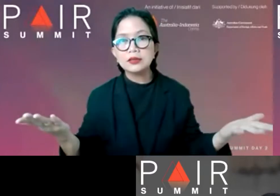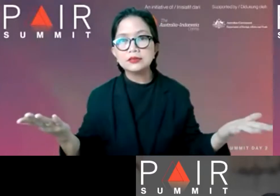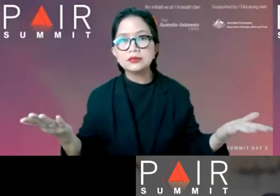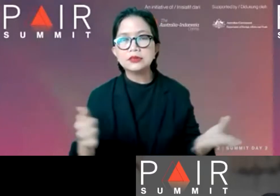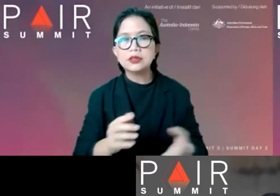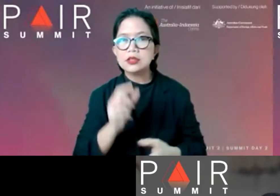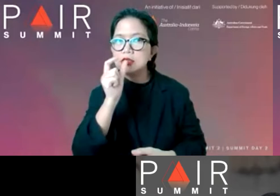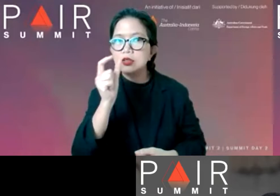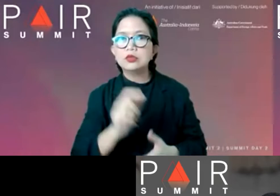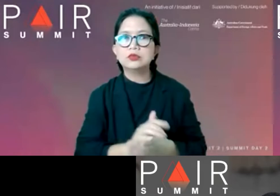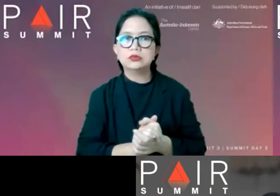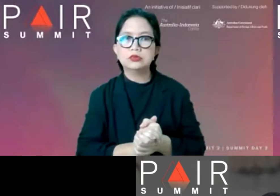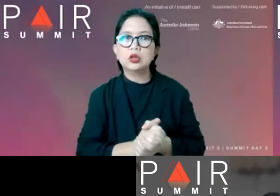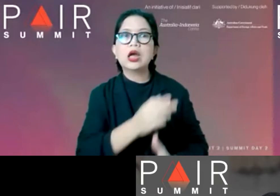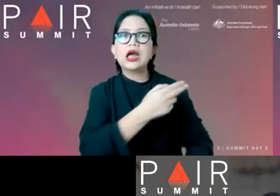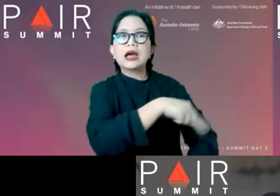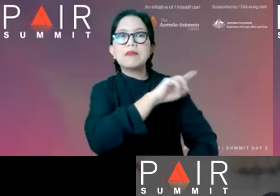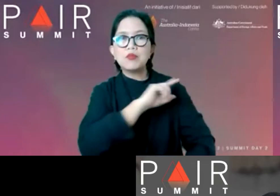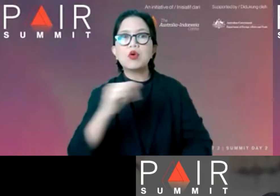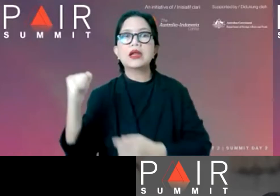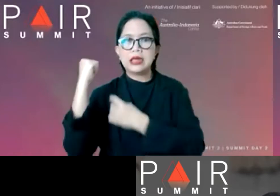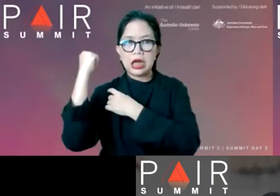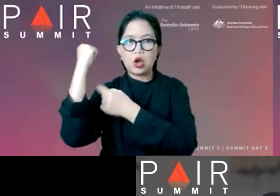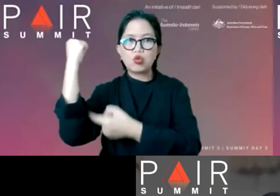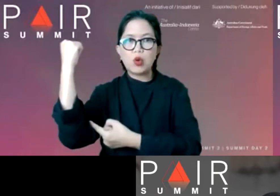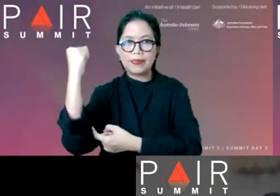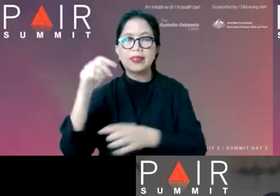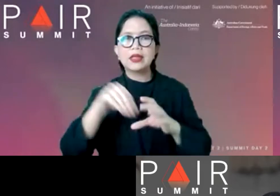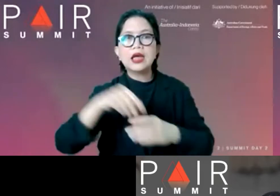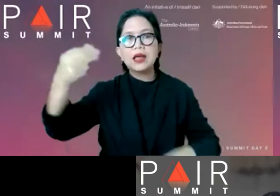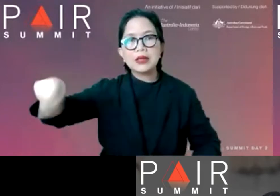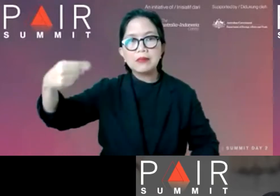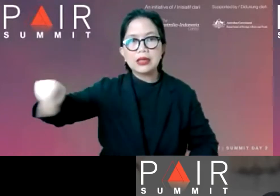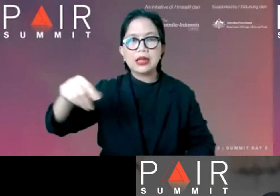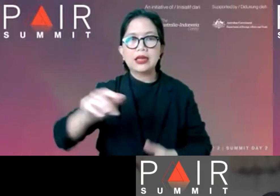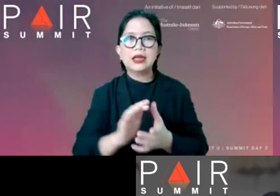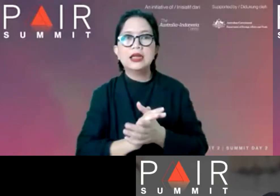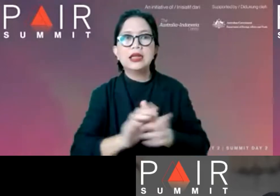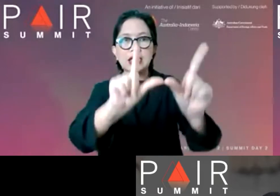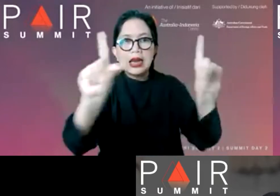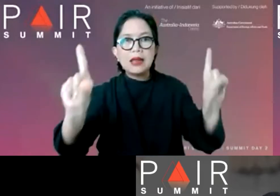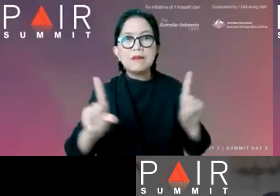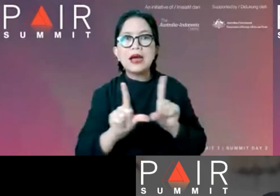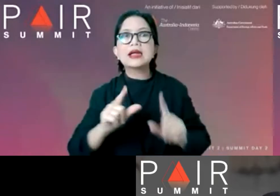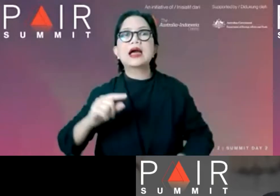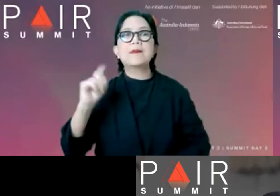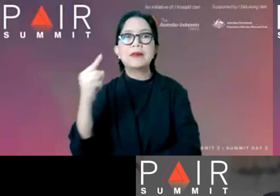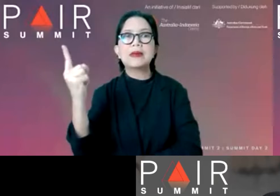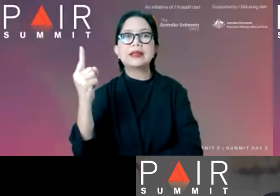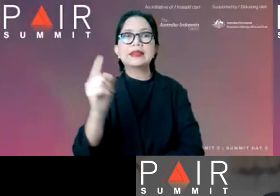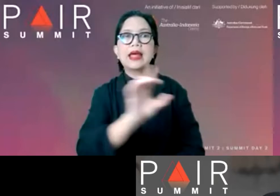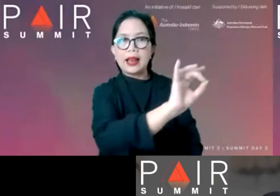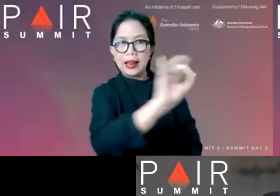within ministries and other government agencies, and that also links with